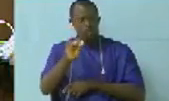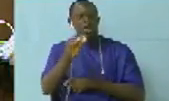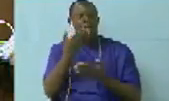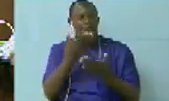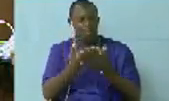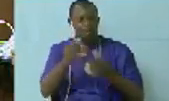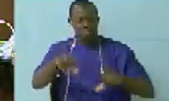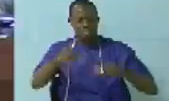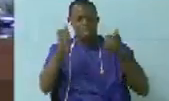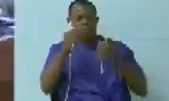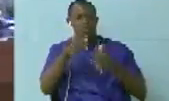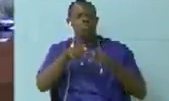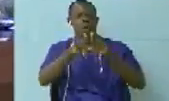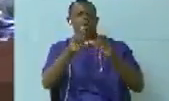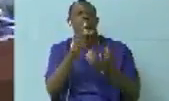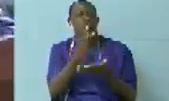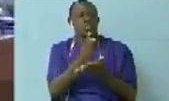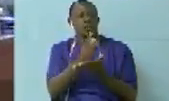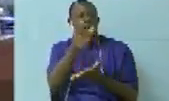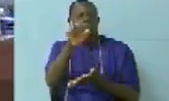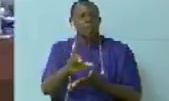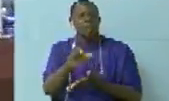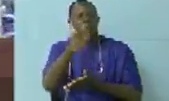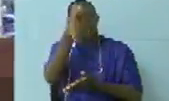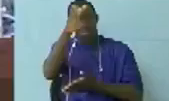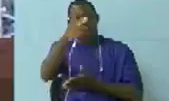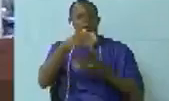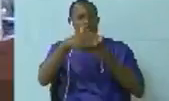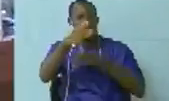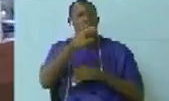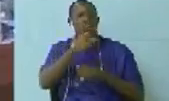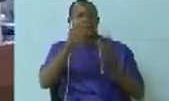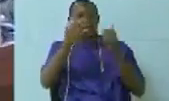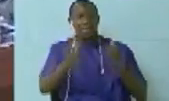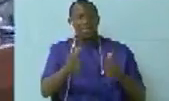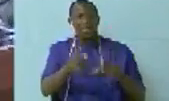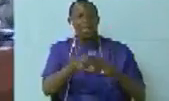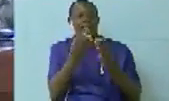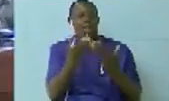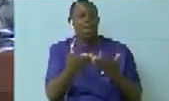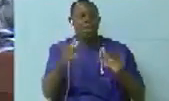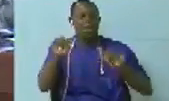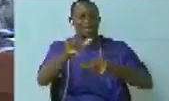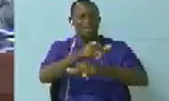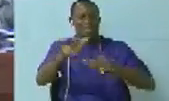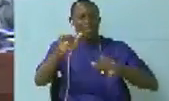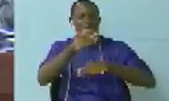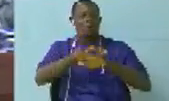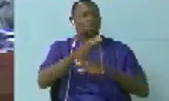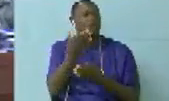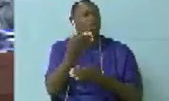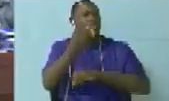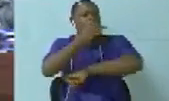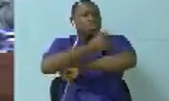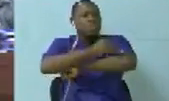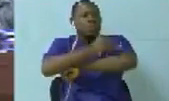witness. Certainly, Mr. Chair. Thank you very much. We're still on the institutional hearings of the